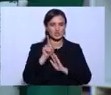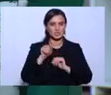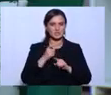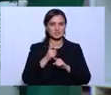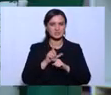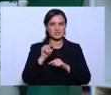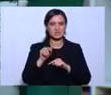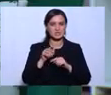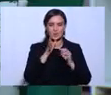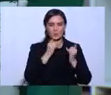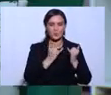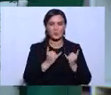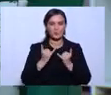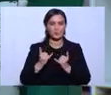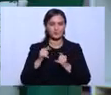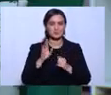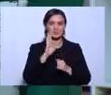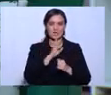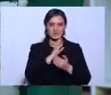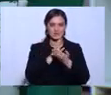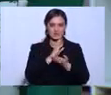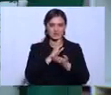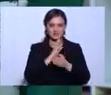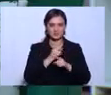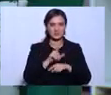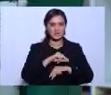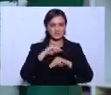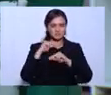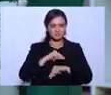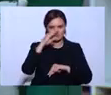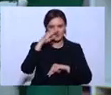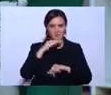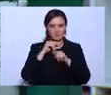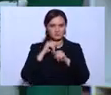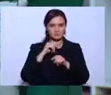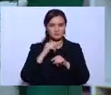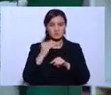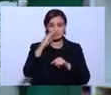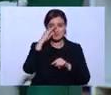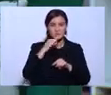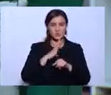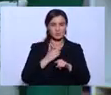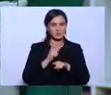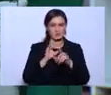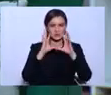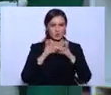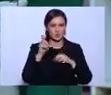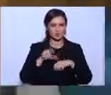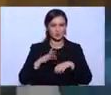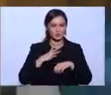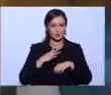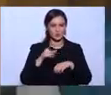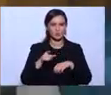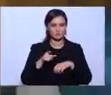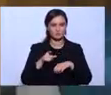had a very morally upright mother, a very hard-working father. Although his father was very serious, he said he